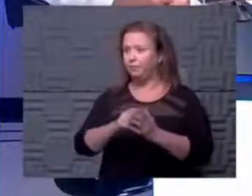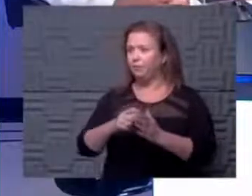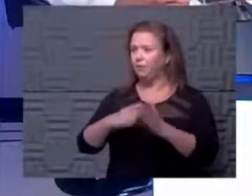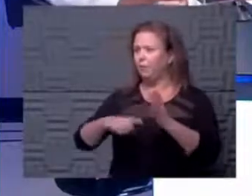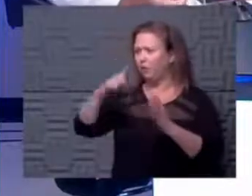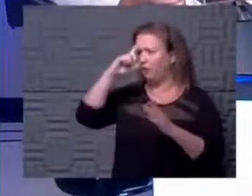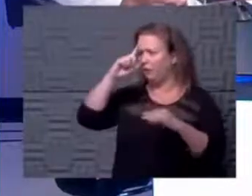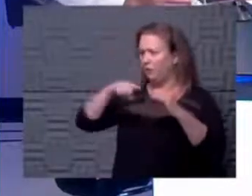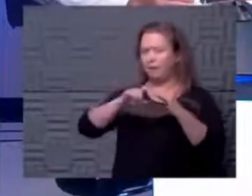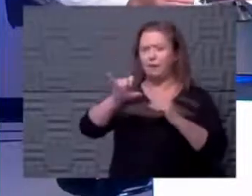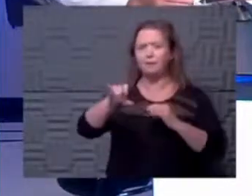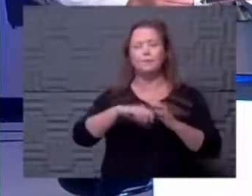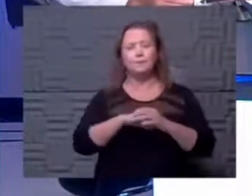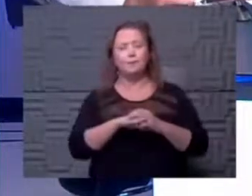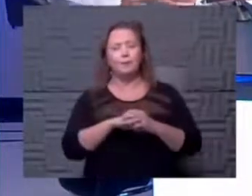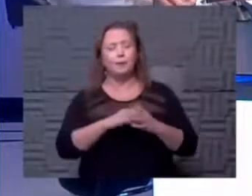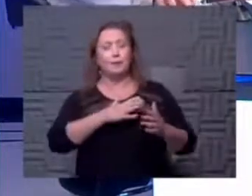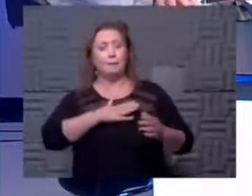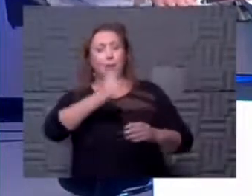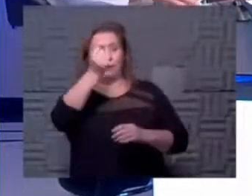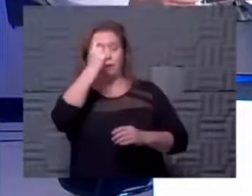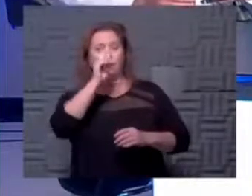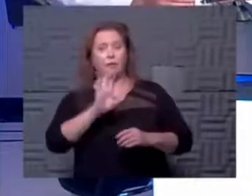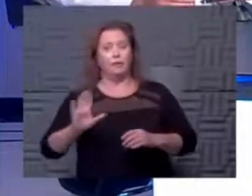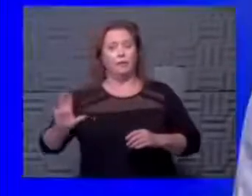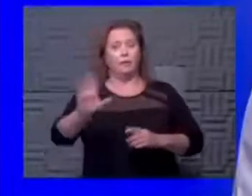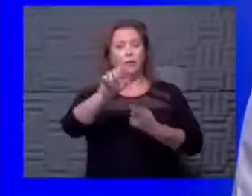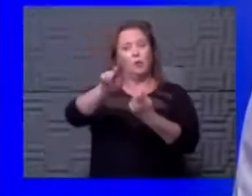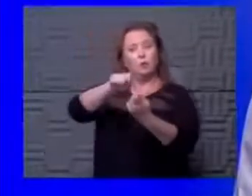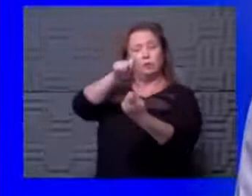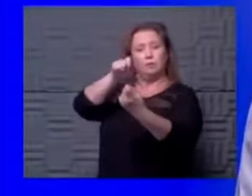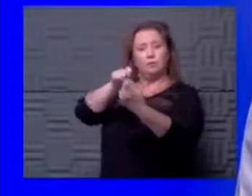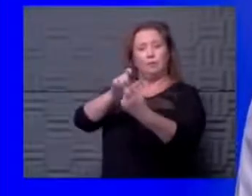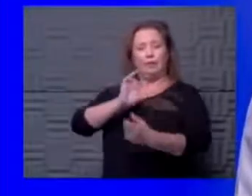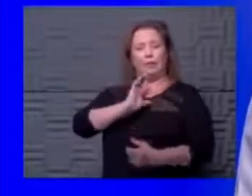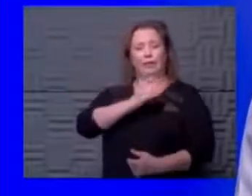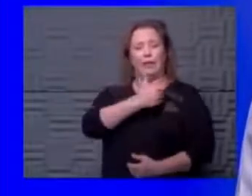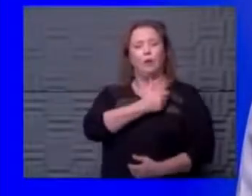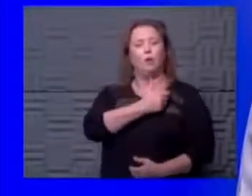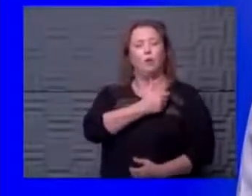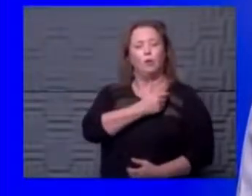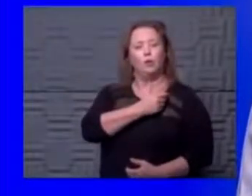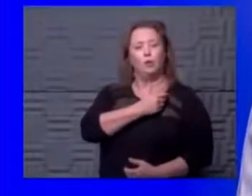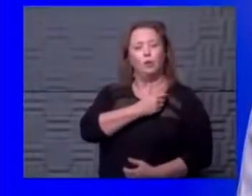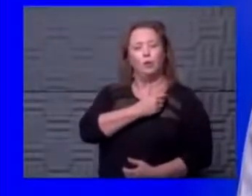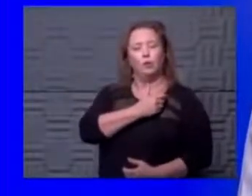on that. Yeah, and from what I understand, and those were specifically in our